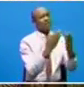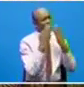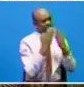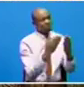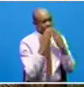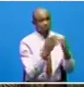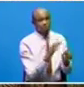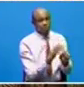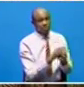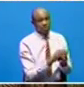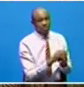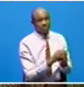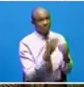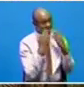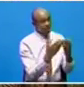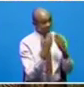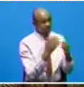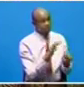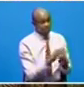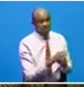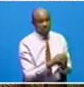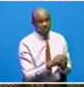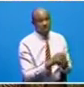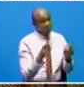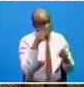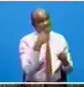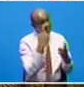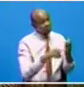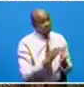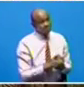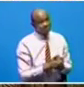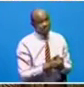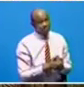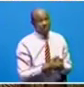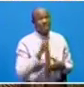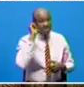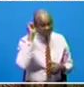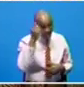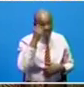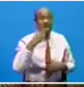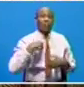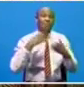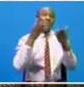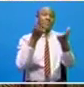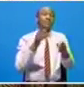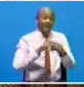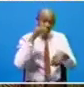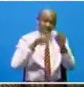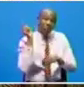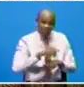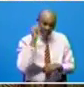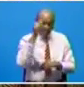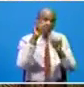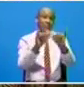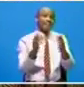much, young man. You're welcome. Thank you very much. And just like you have said, Kenya is going to be there after the elections. Sure.